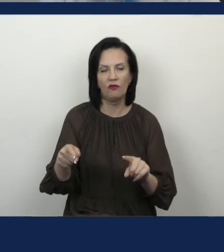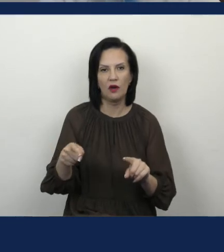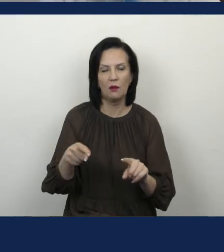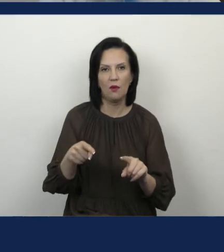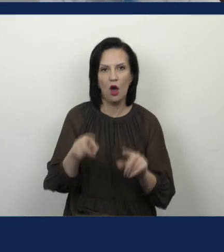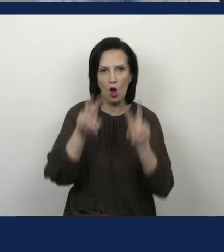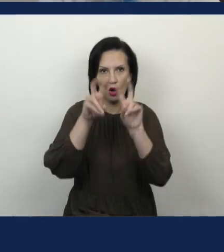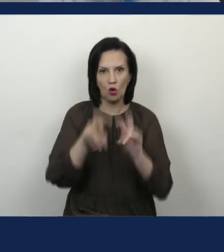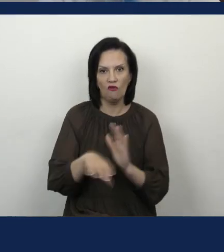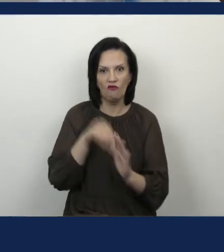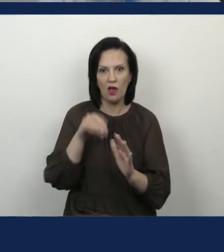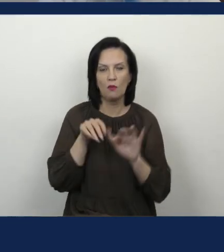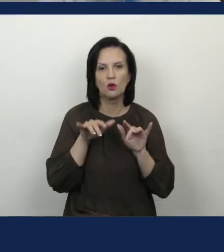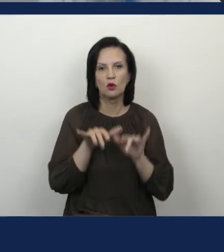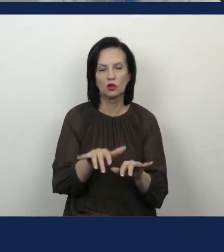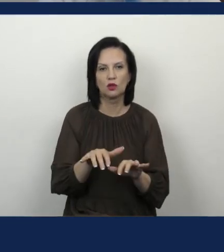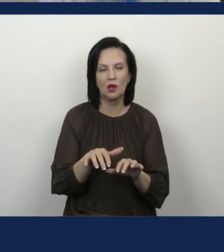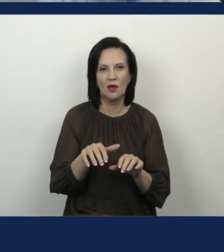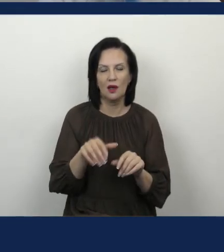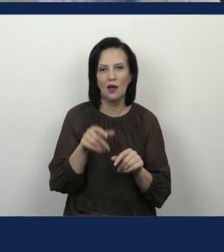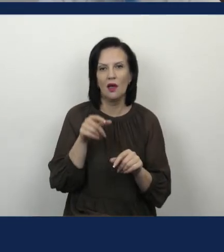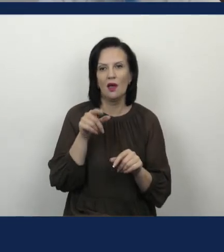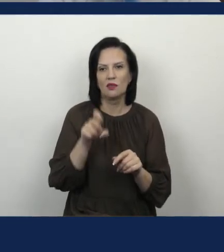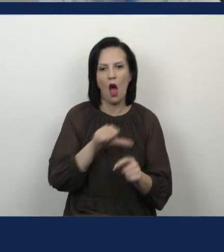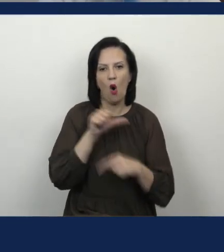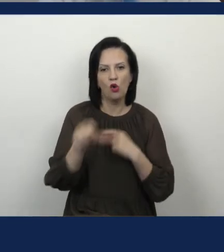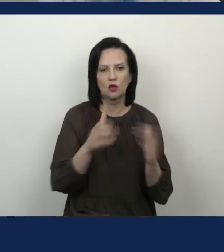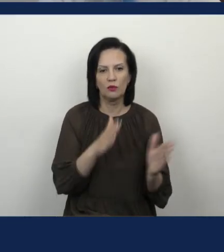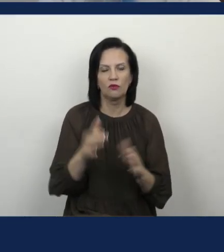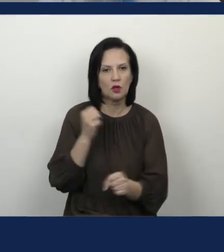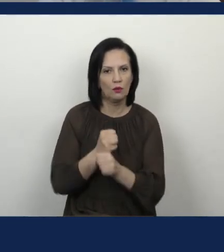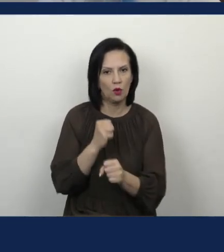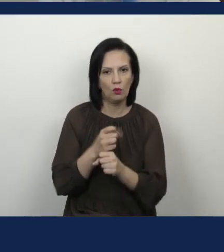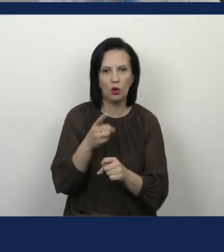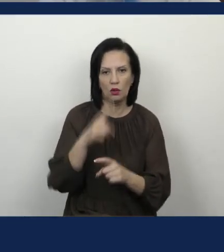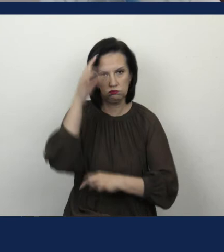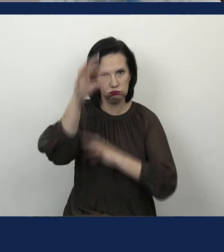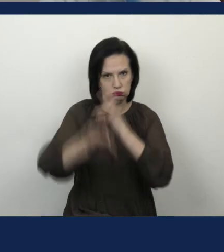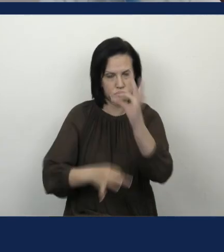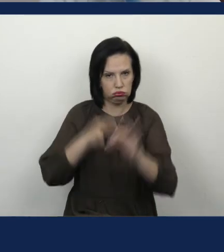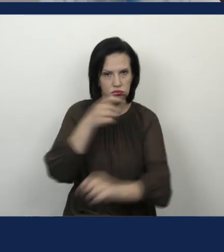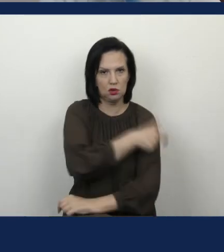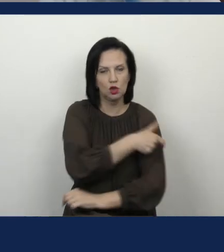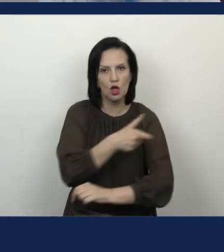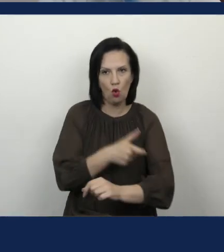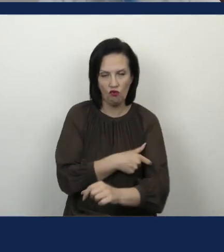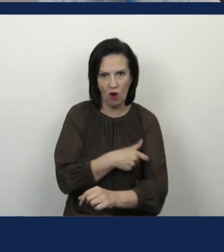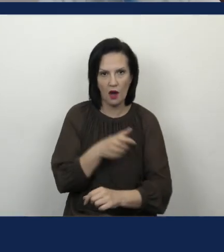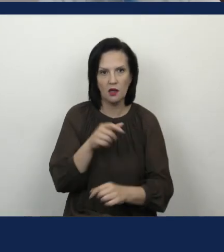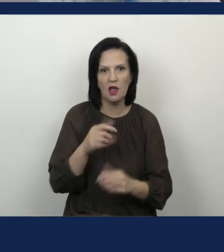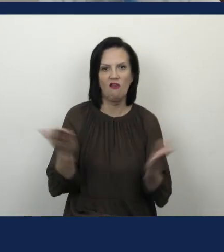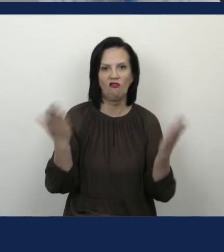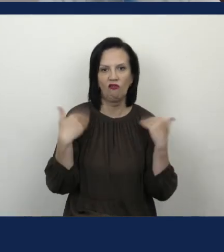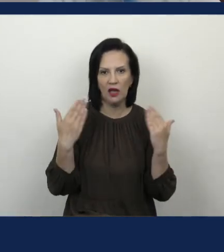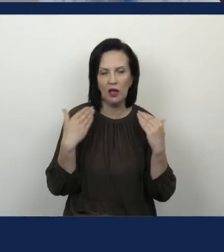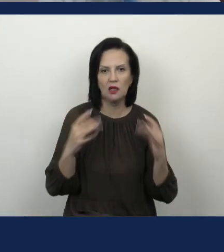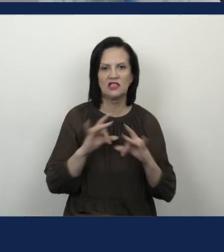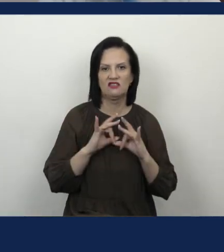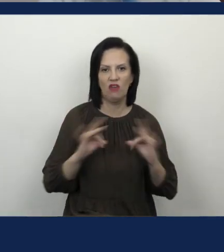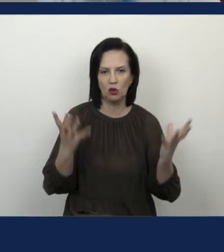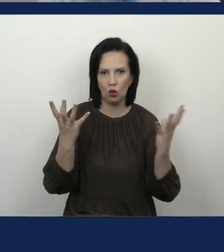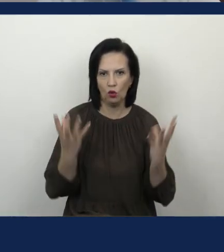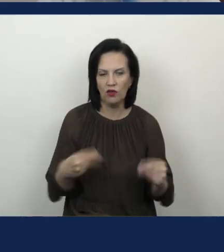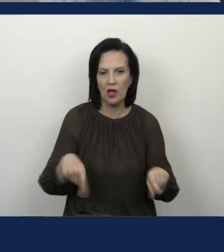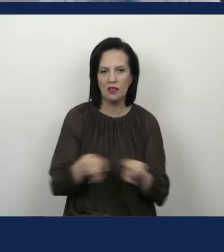at the time when they hear election cases work under special rules, and that means round the clock,